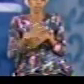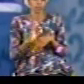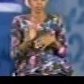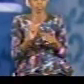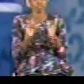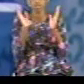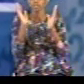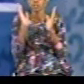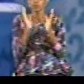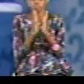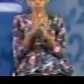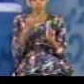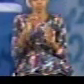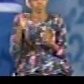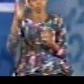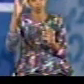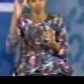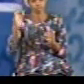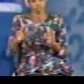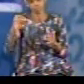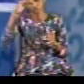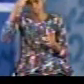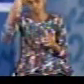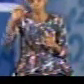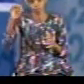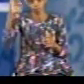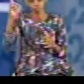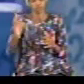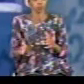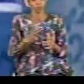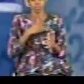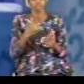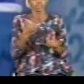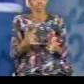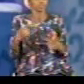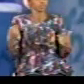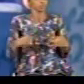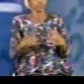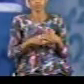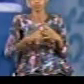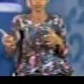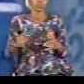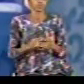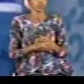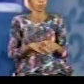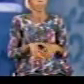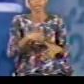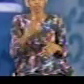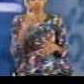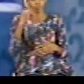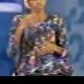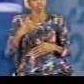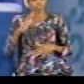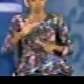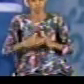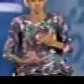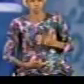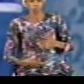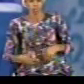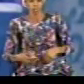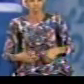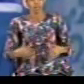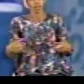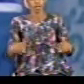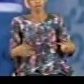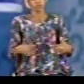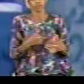final amen. The pains disappeared. Another pain, this time lower abdomen. His name, Mademeldo